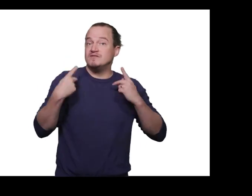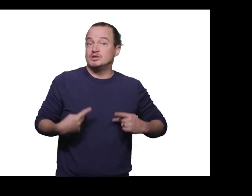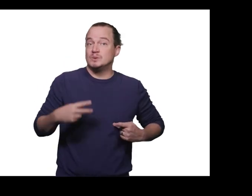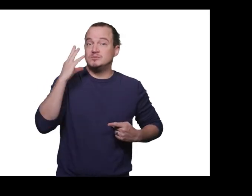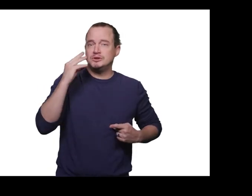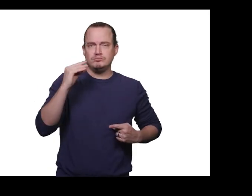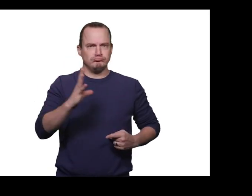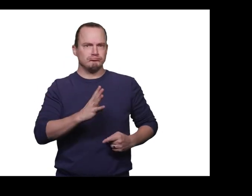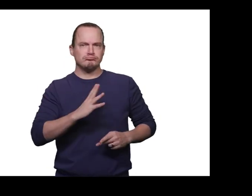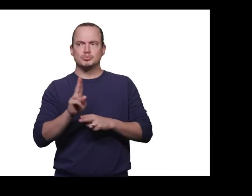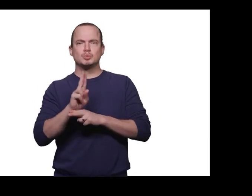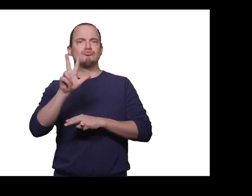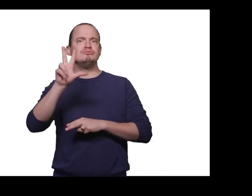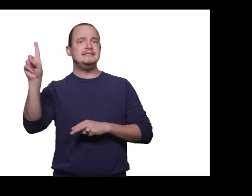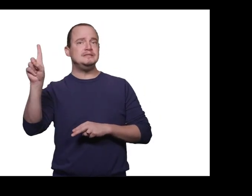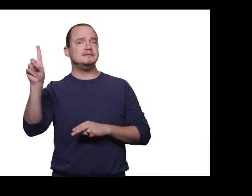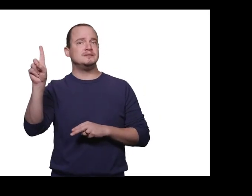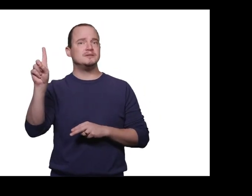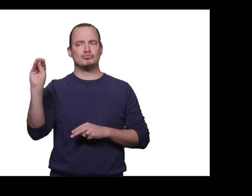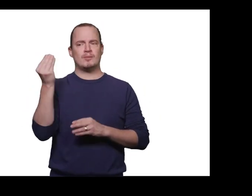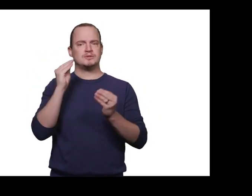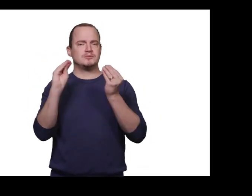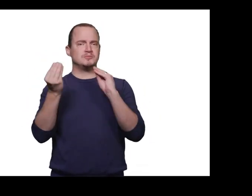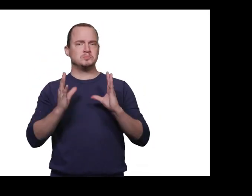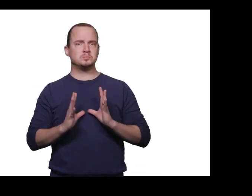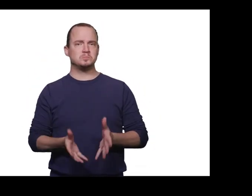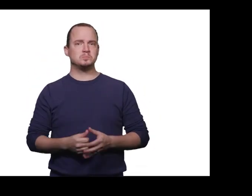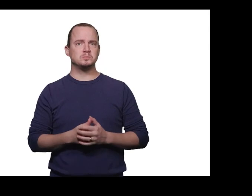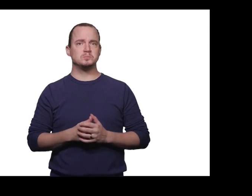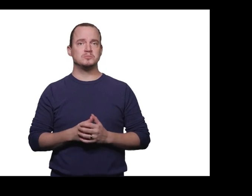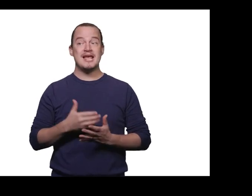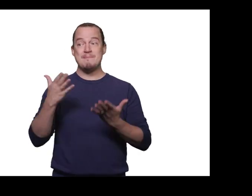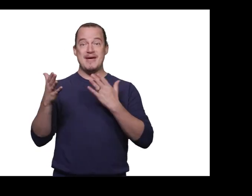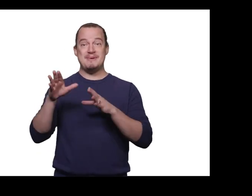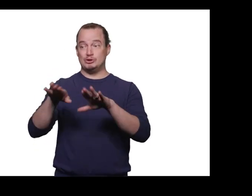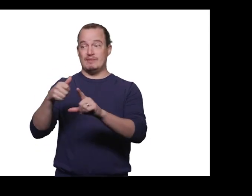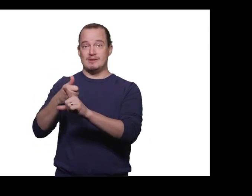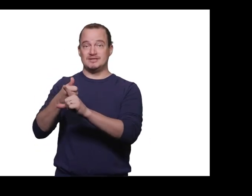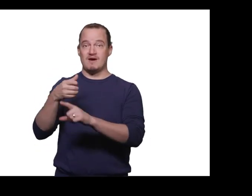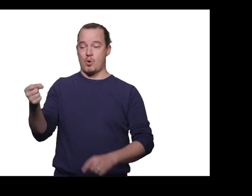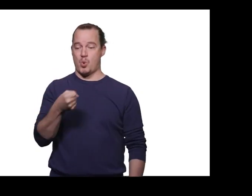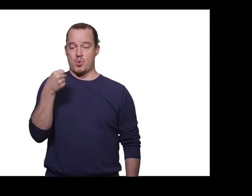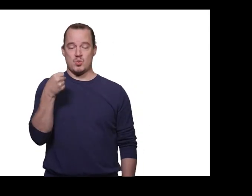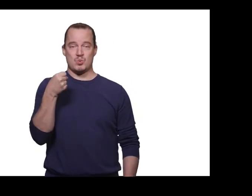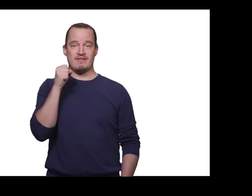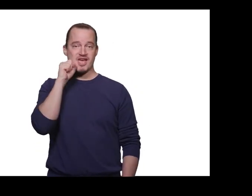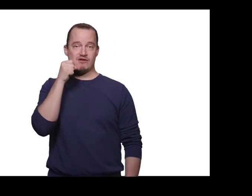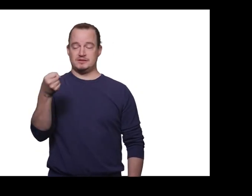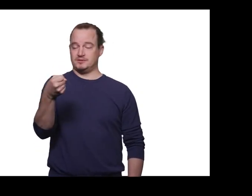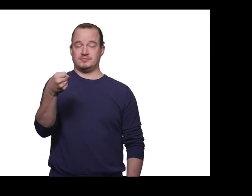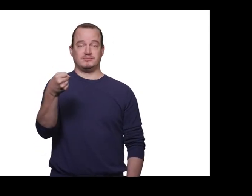a physical sensory experience, we might use 3-dimensional props. We might have the children